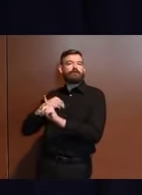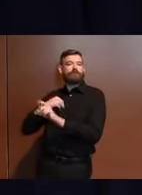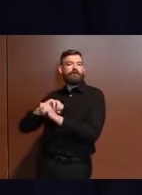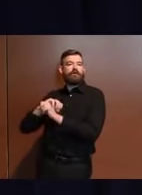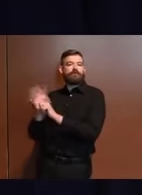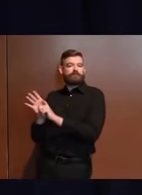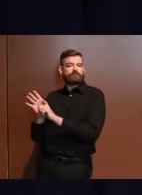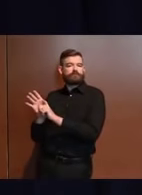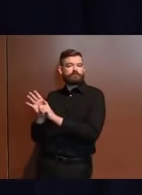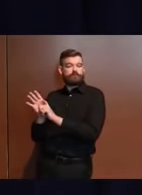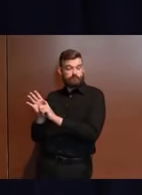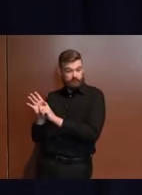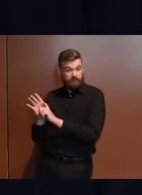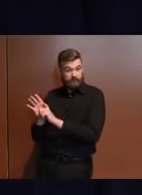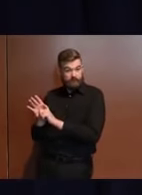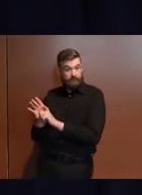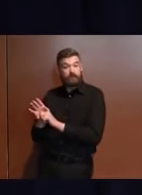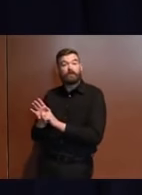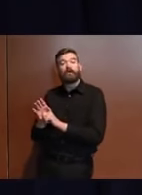an additional